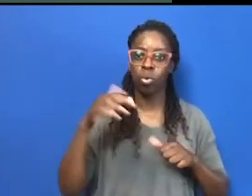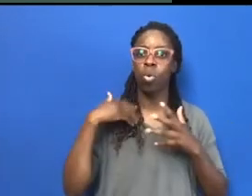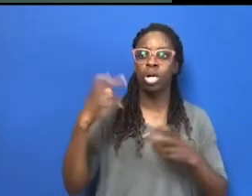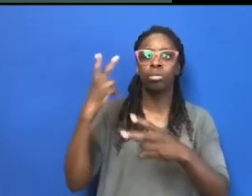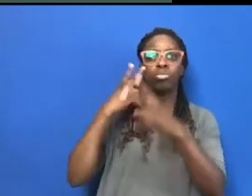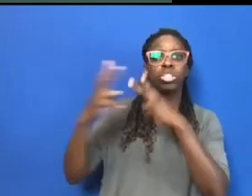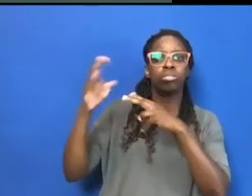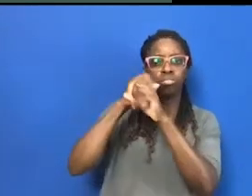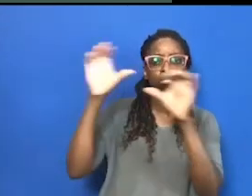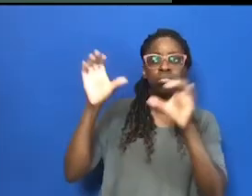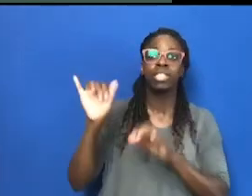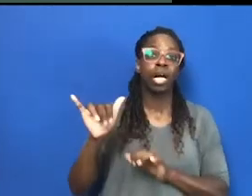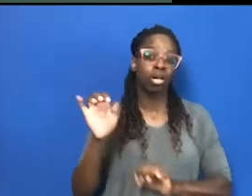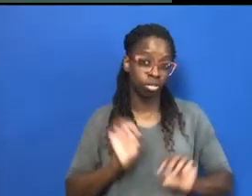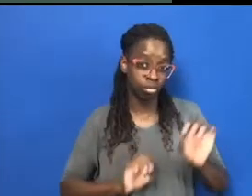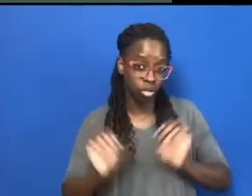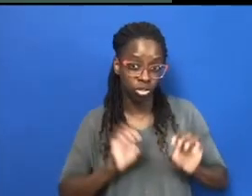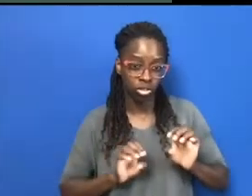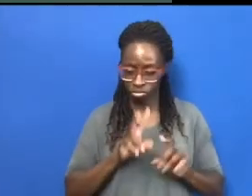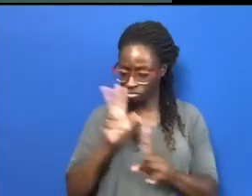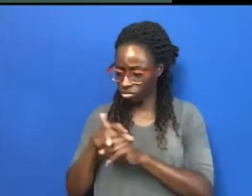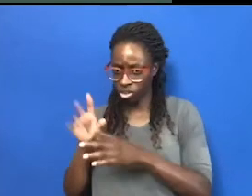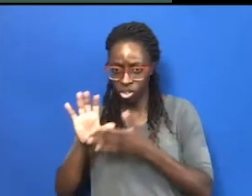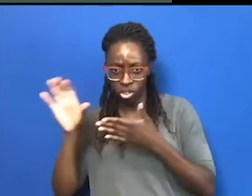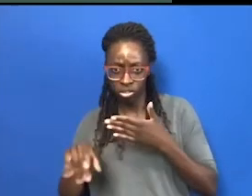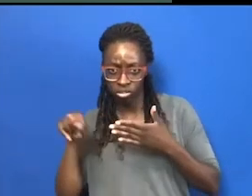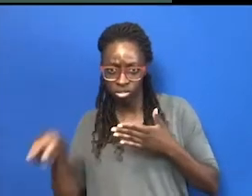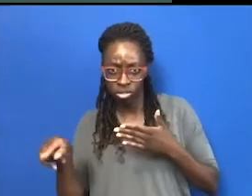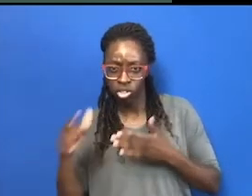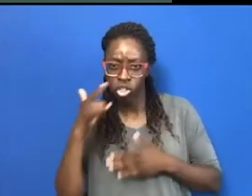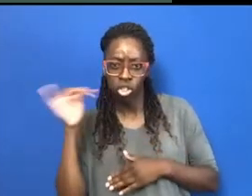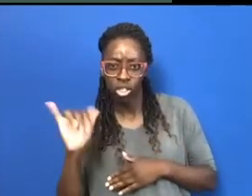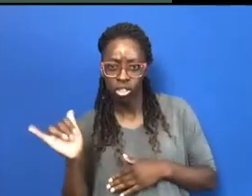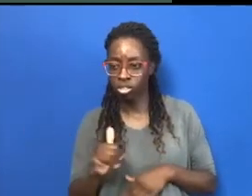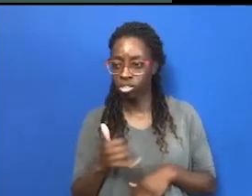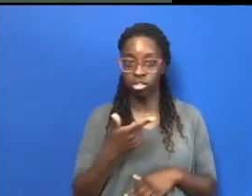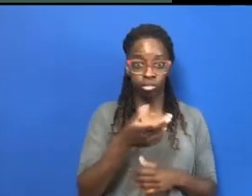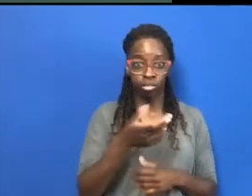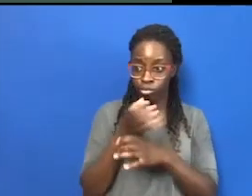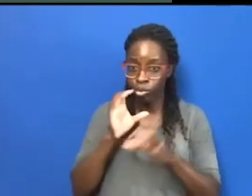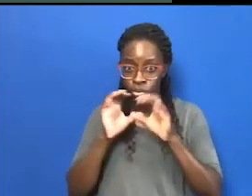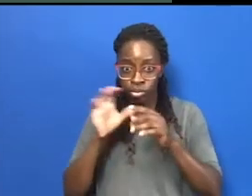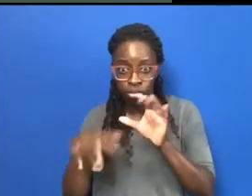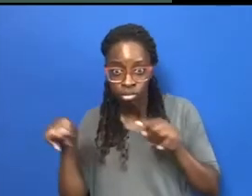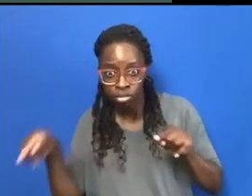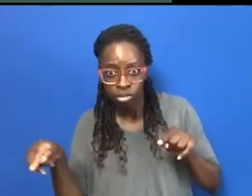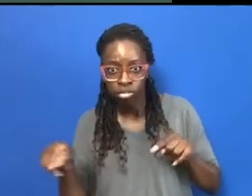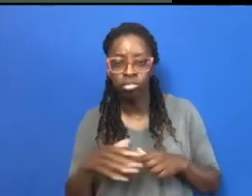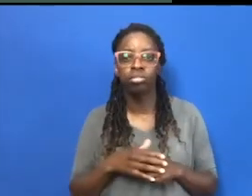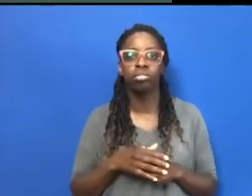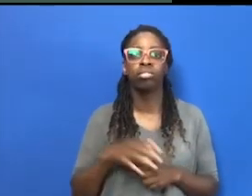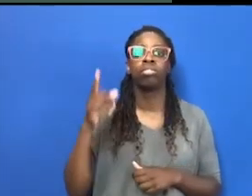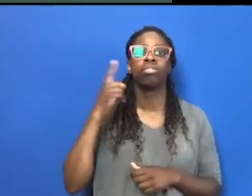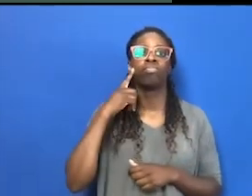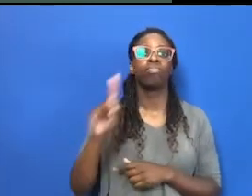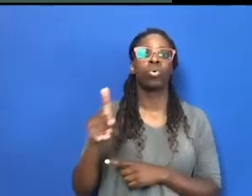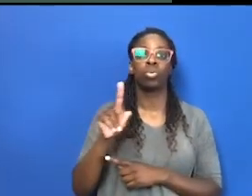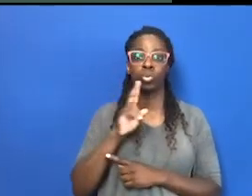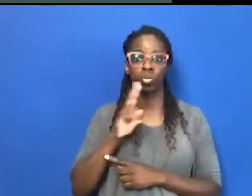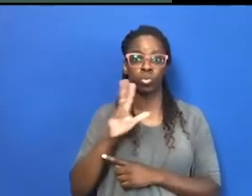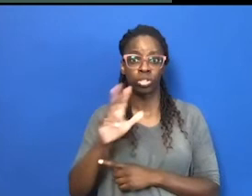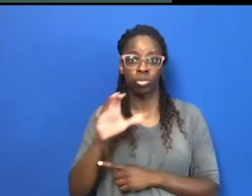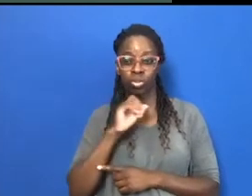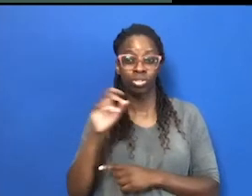results, and evaluating the prediction. So what can that look like in a given activity? So let's take the toilet paper mush activity. The child